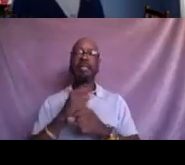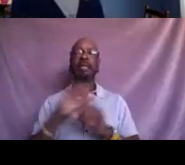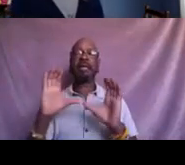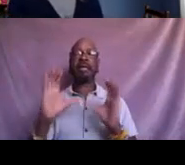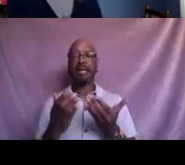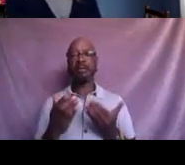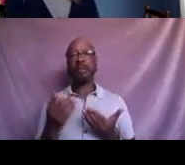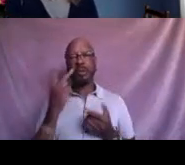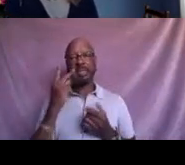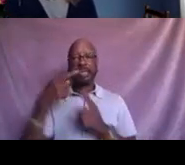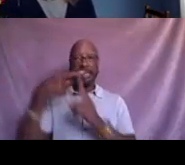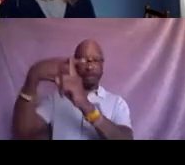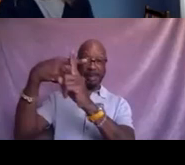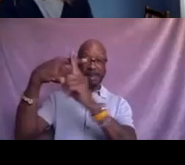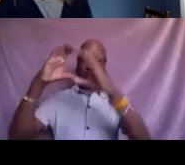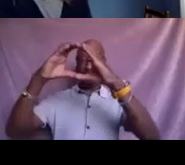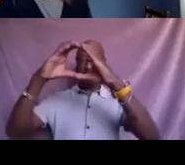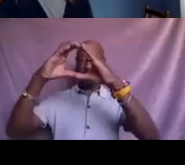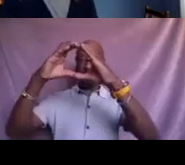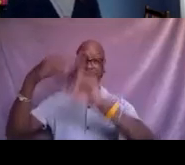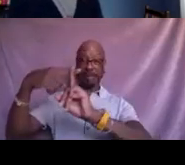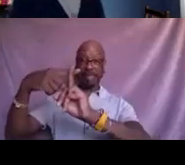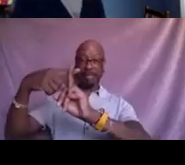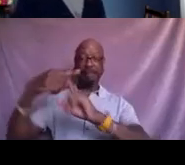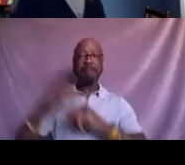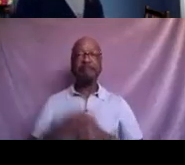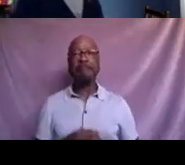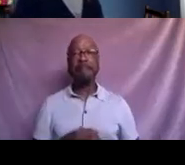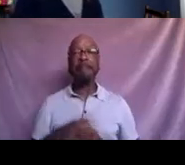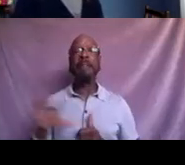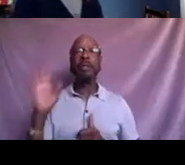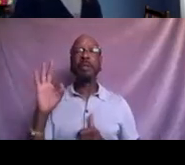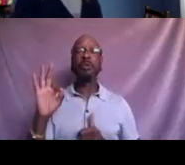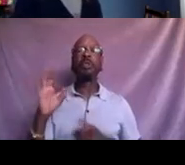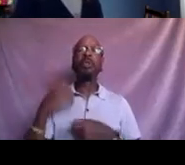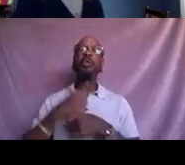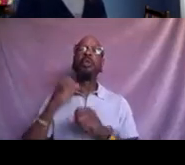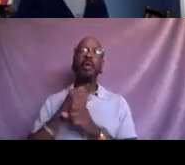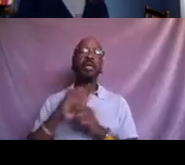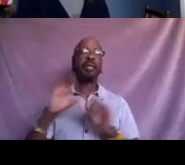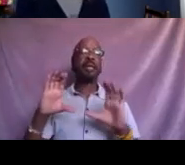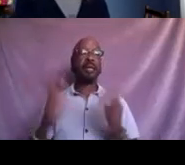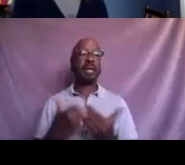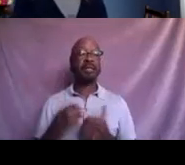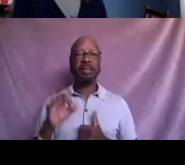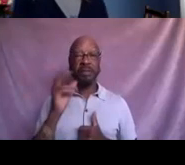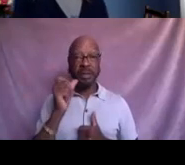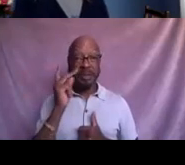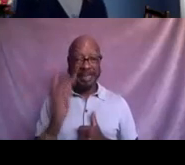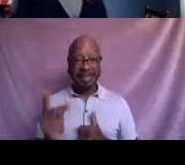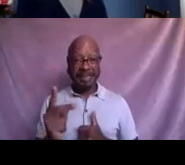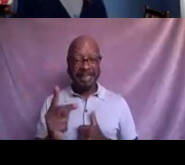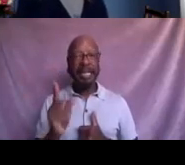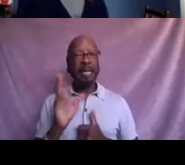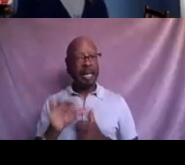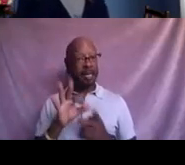there in the corner. It's next to the waffle. And we're going to choose Create Class. If you don't see a Create Class option,